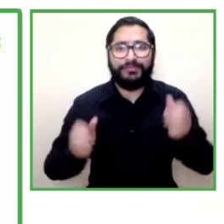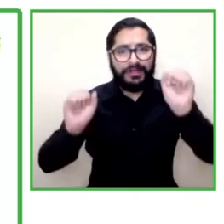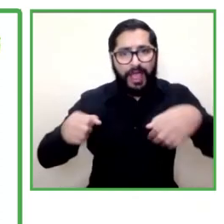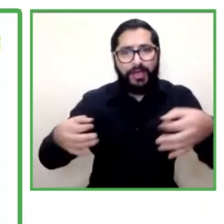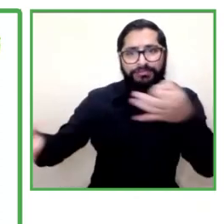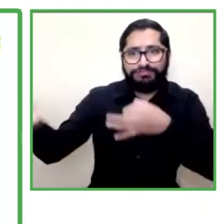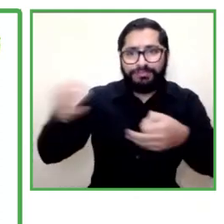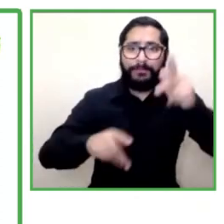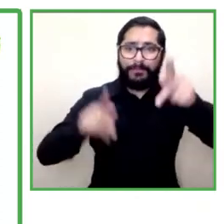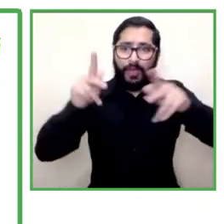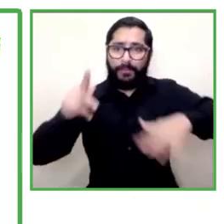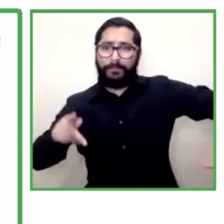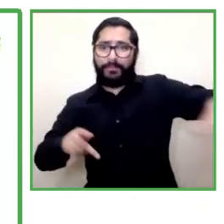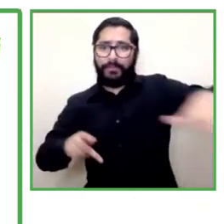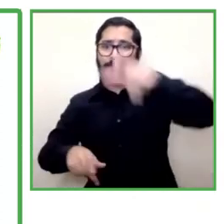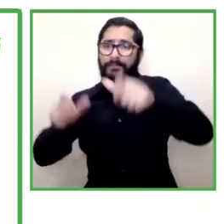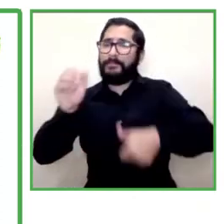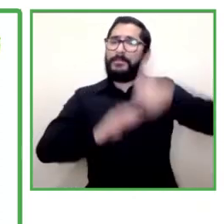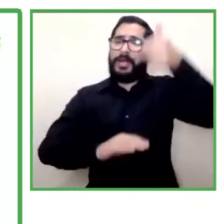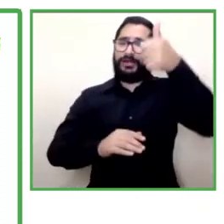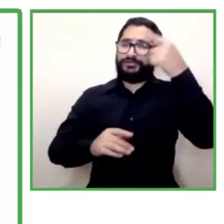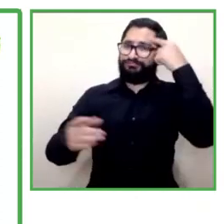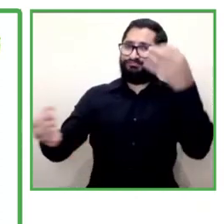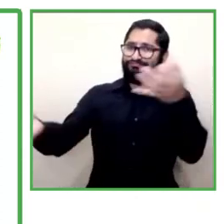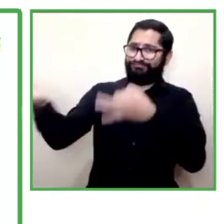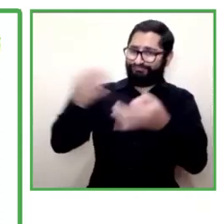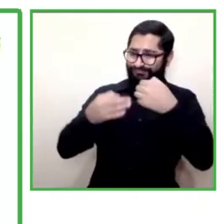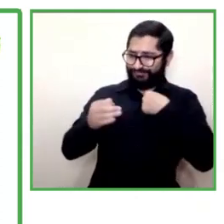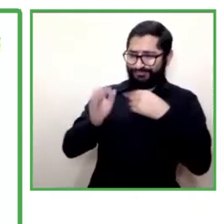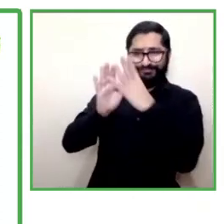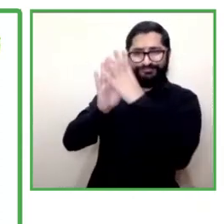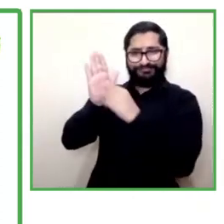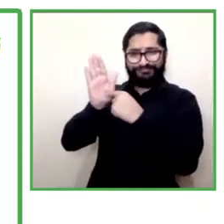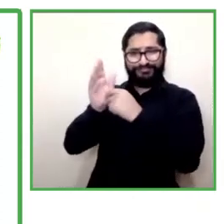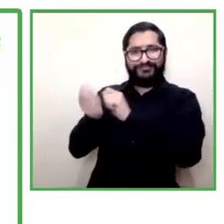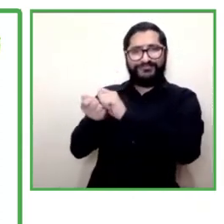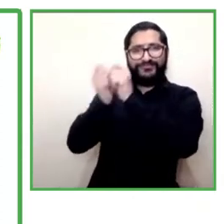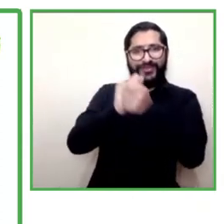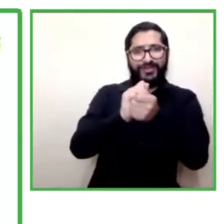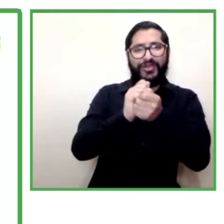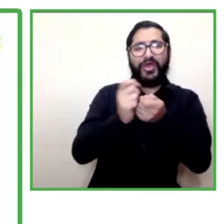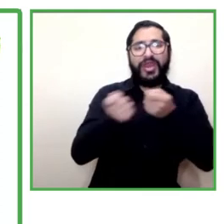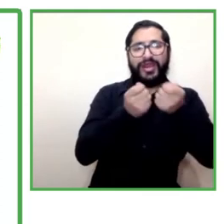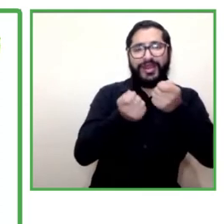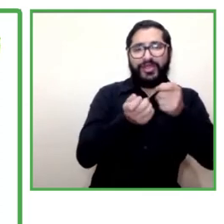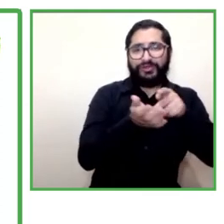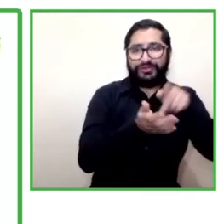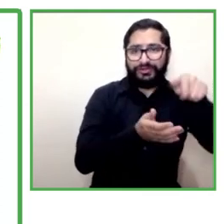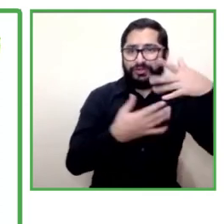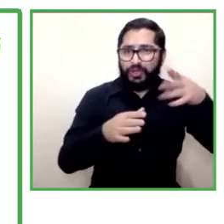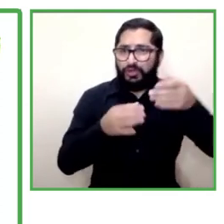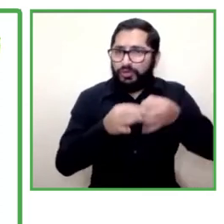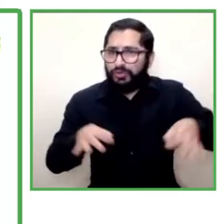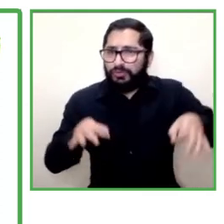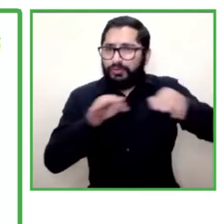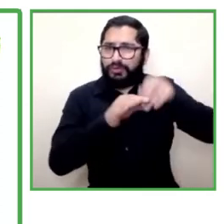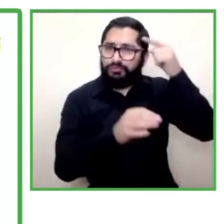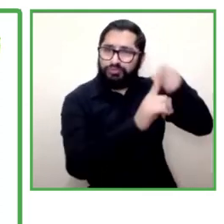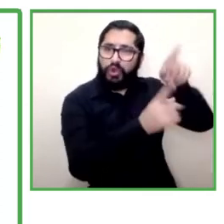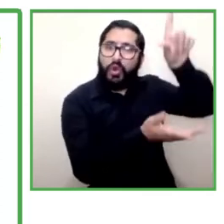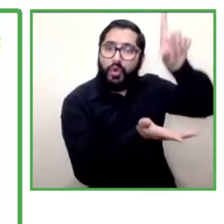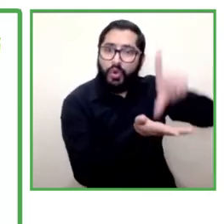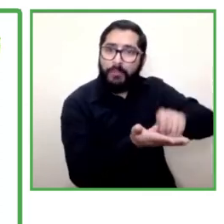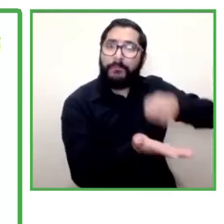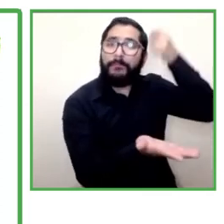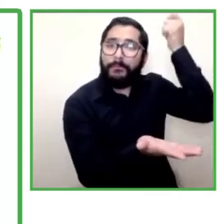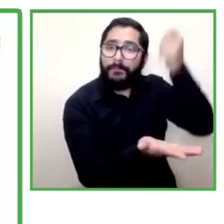monthly subscription starting from $10 per month. We also have sponsors. For example, in Turkey, we have Turkcell.